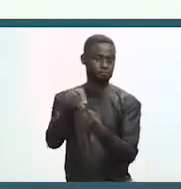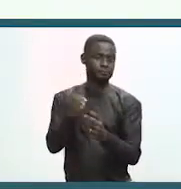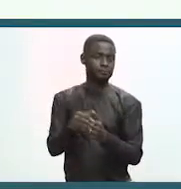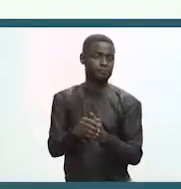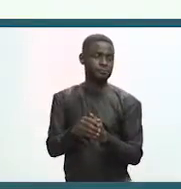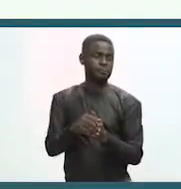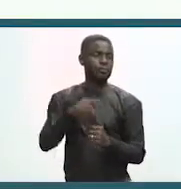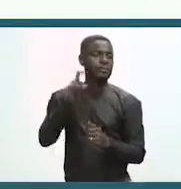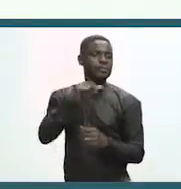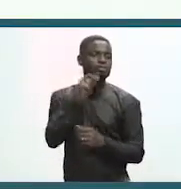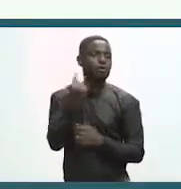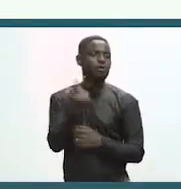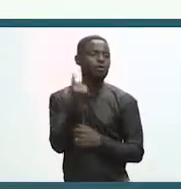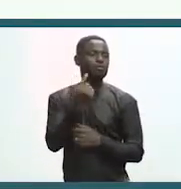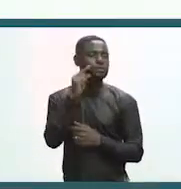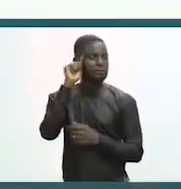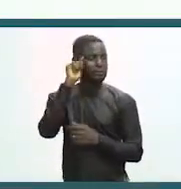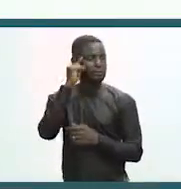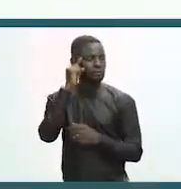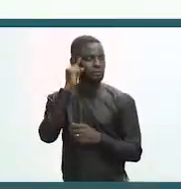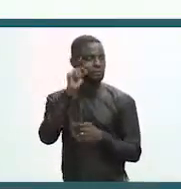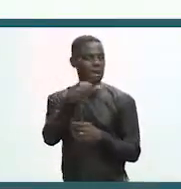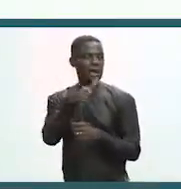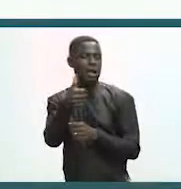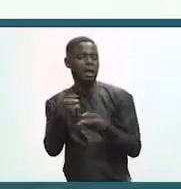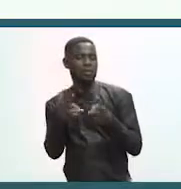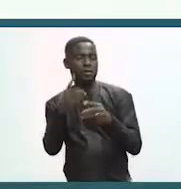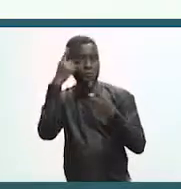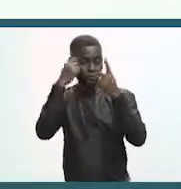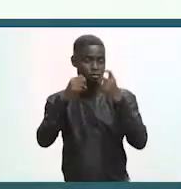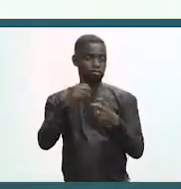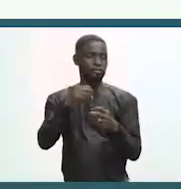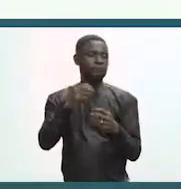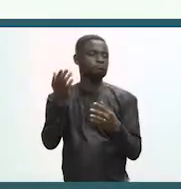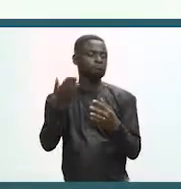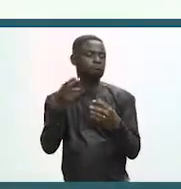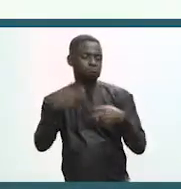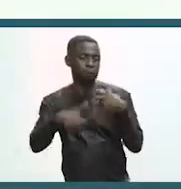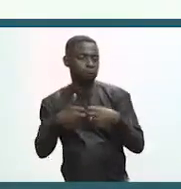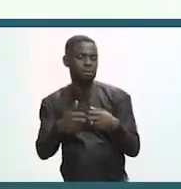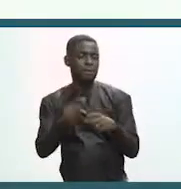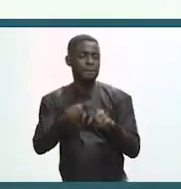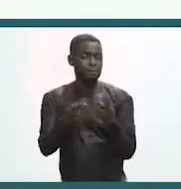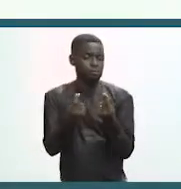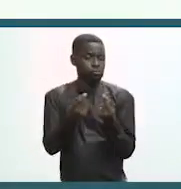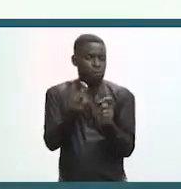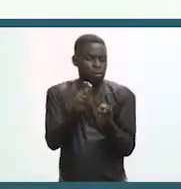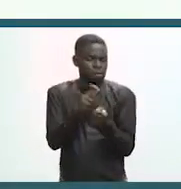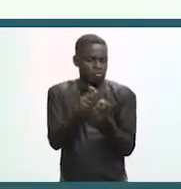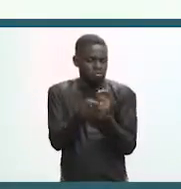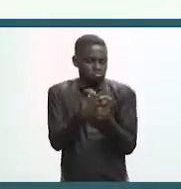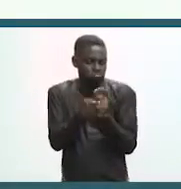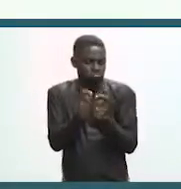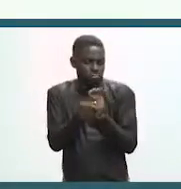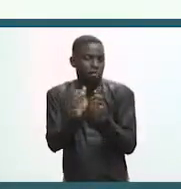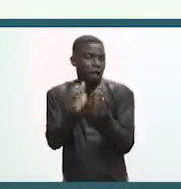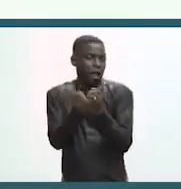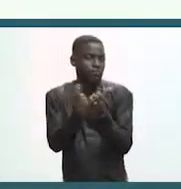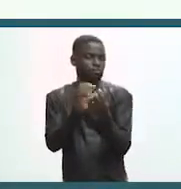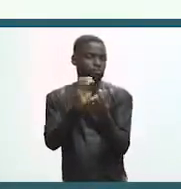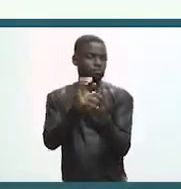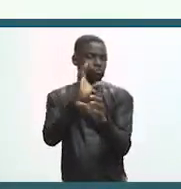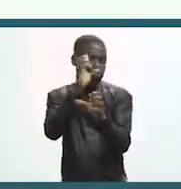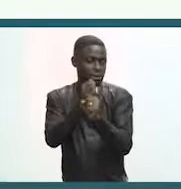to always develop alternatives because of a crisis. You may just have to modify how to achieve